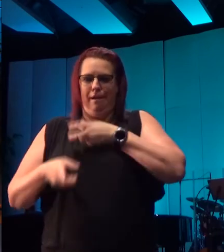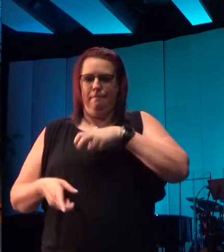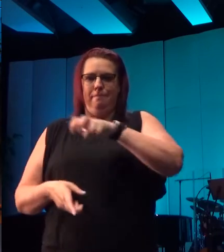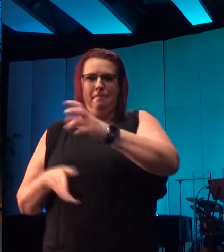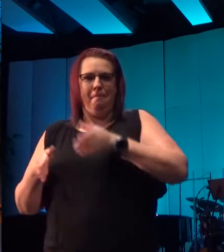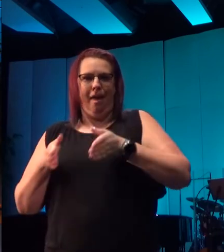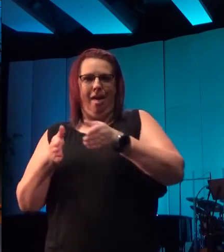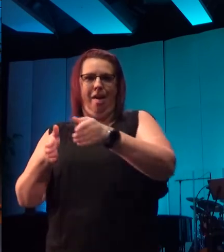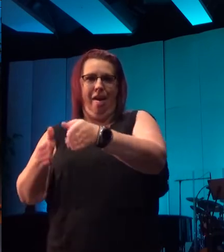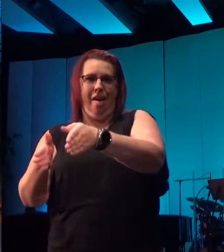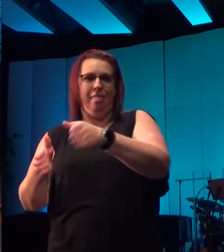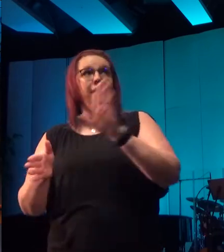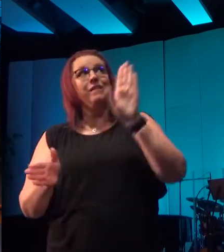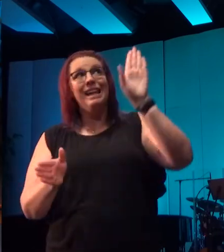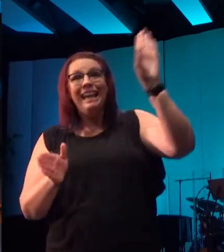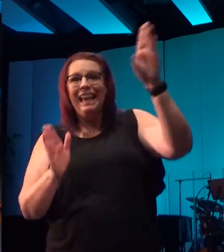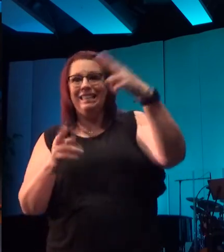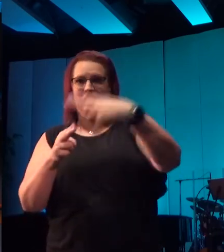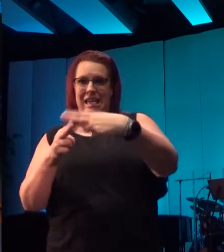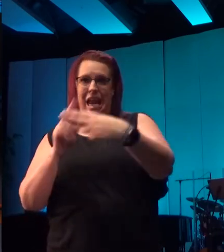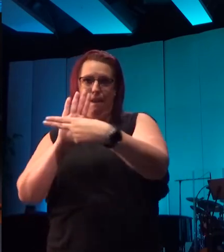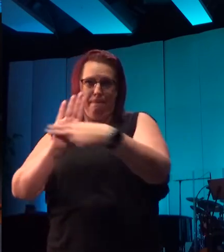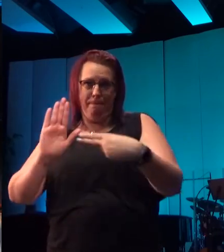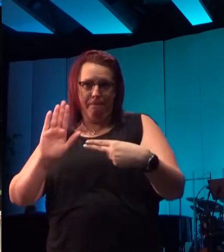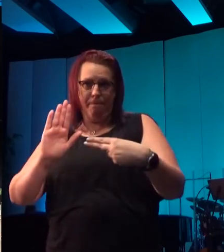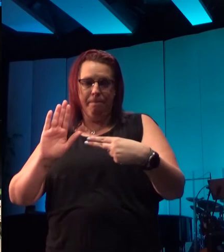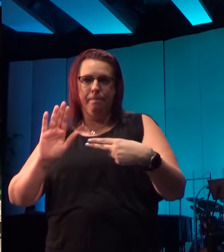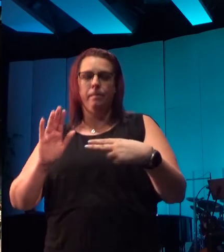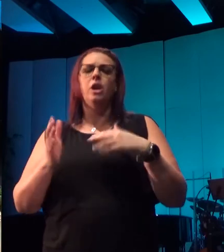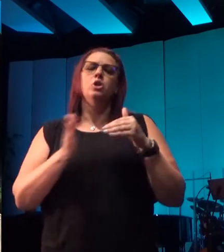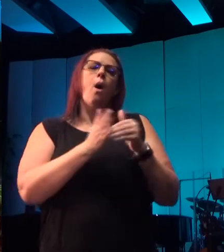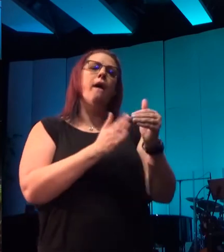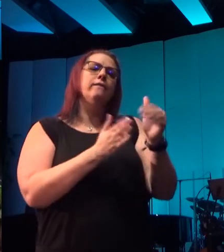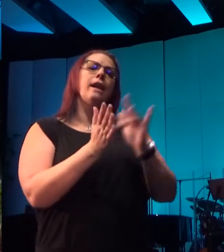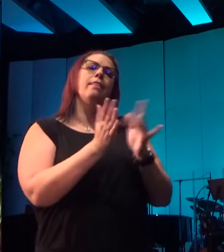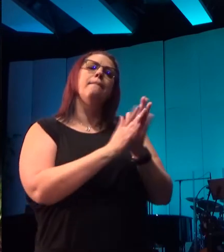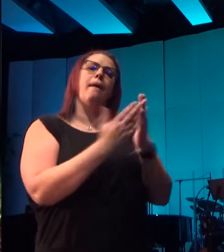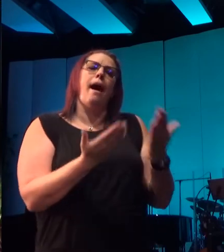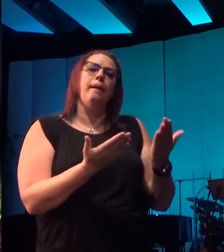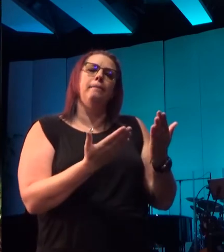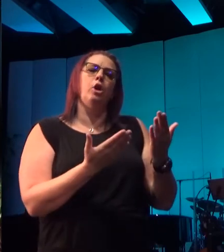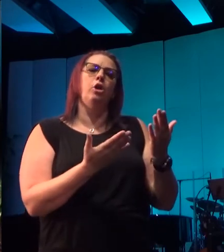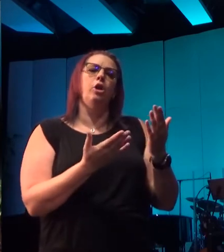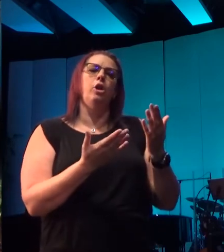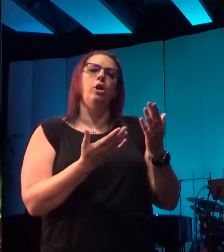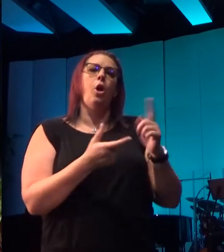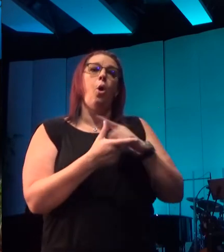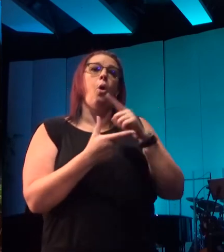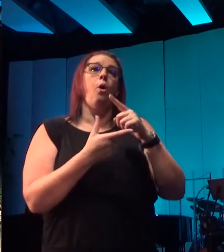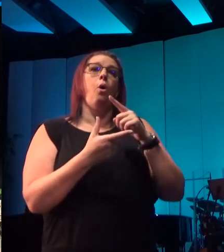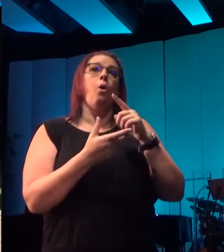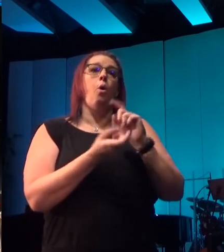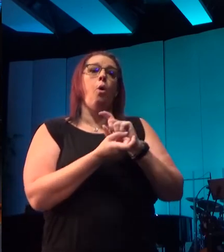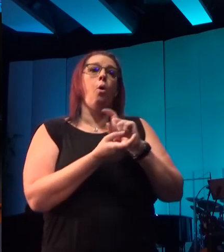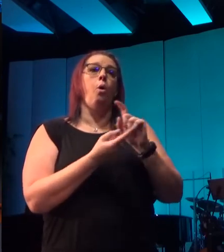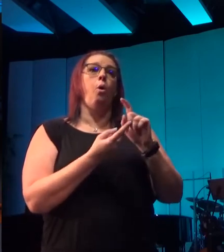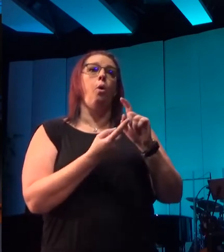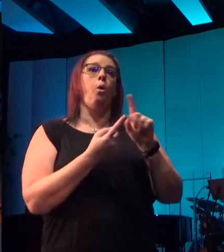his name's sake. So very often in the Bible, it brings forth light when we shift name to